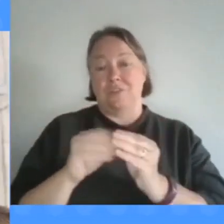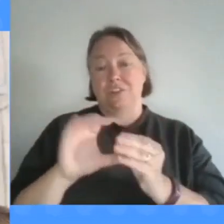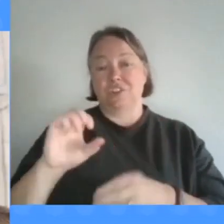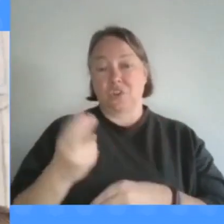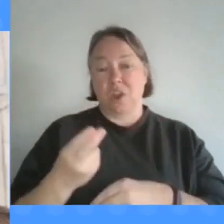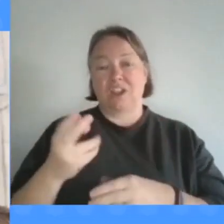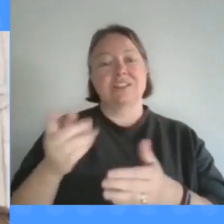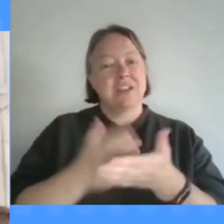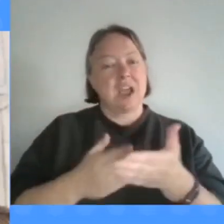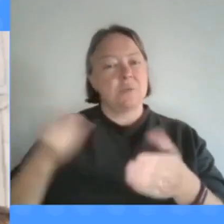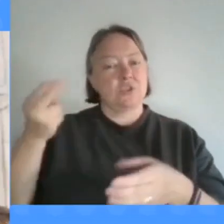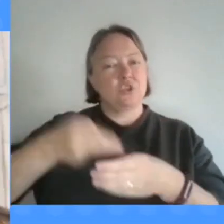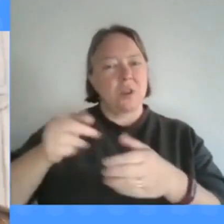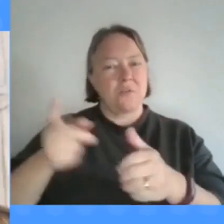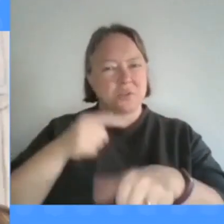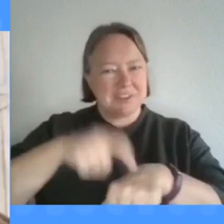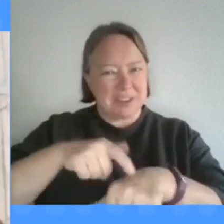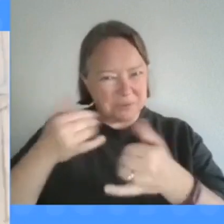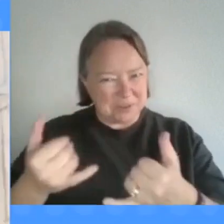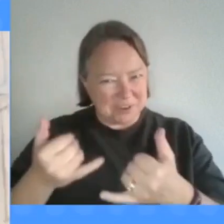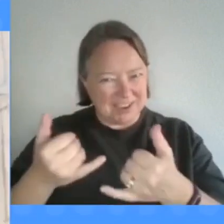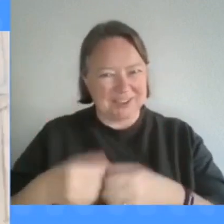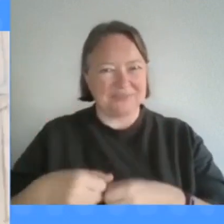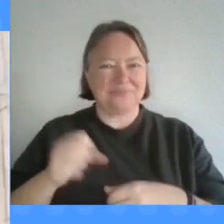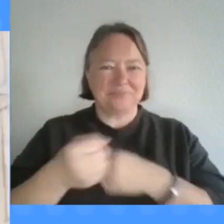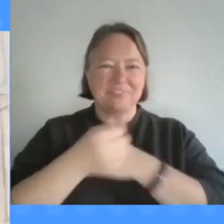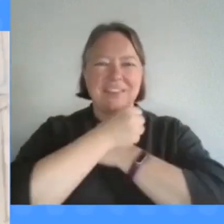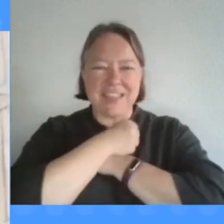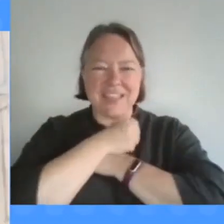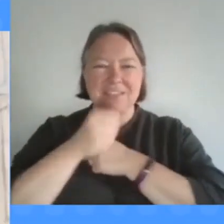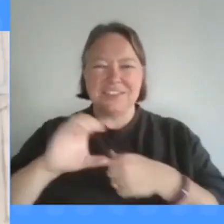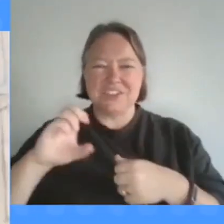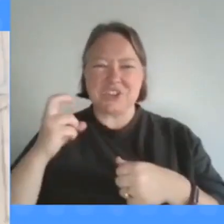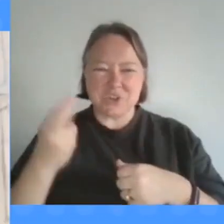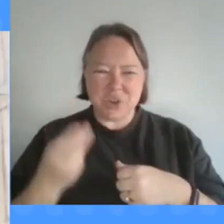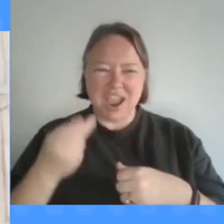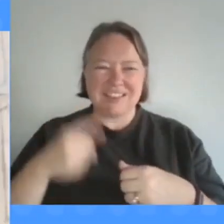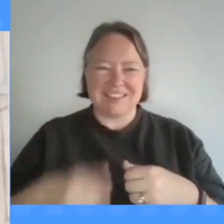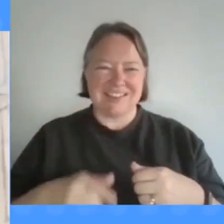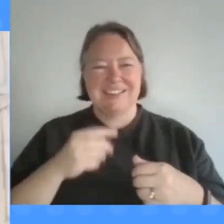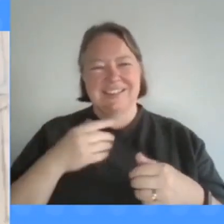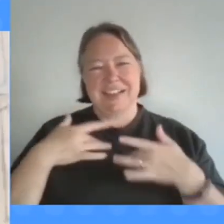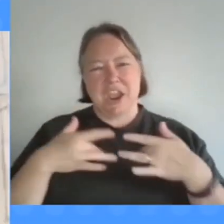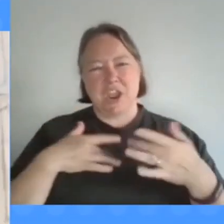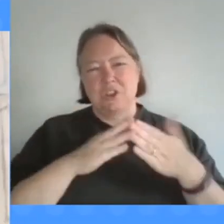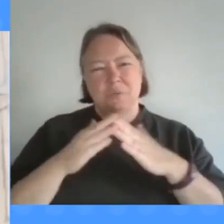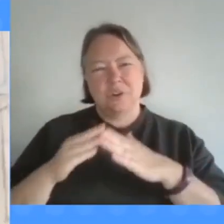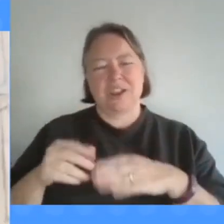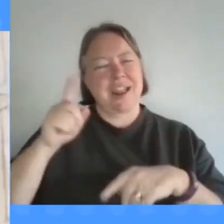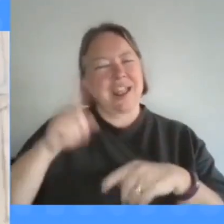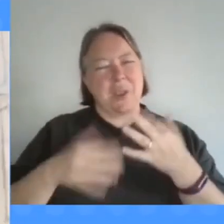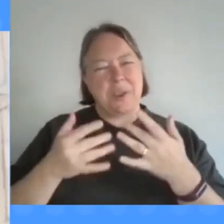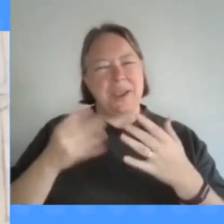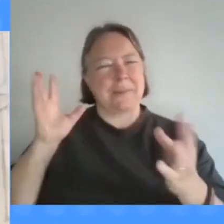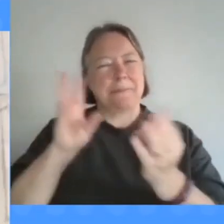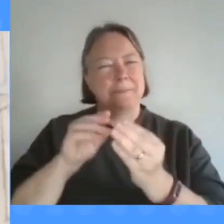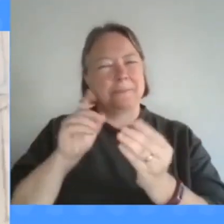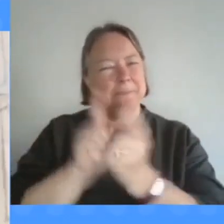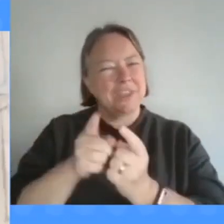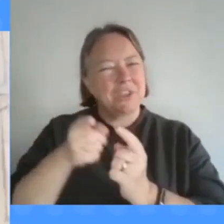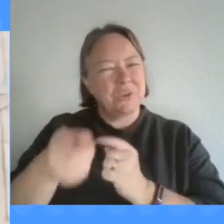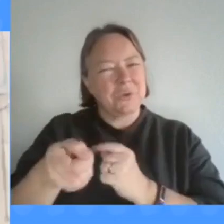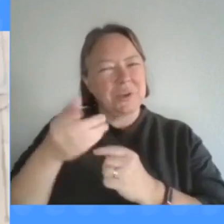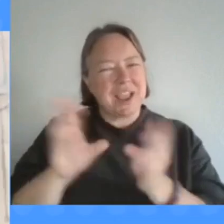joining for the first time today. Yeah, I love the Scratch educators community, and I can't wait to meet you in the conference.